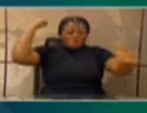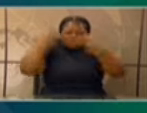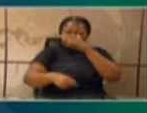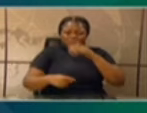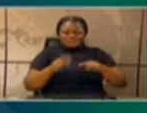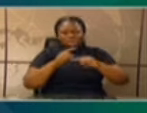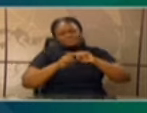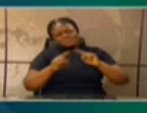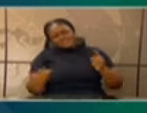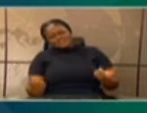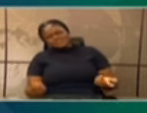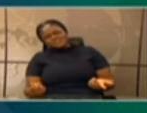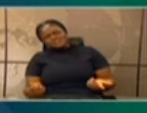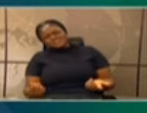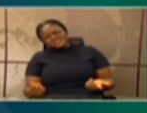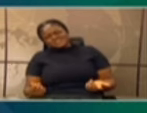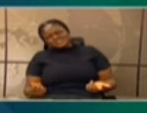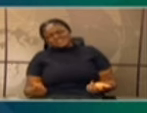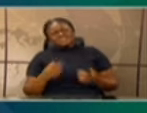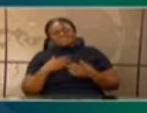J Brafier